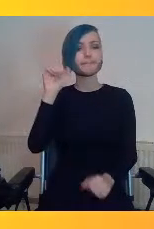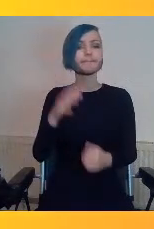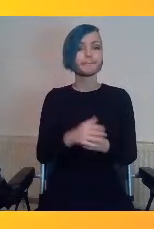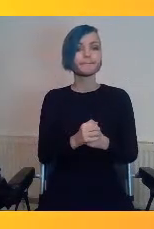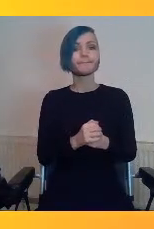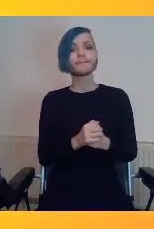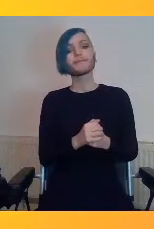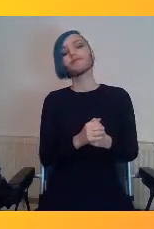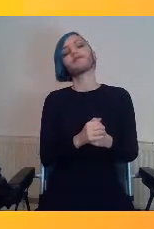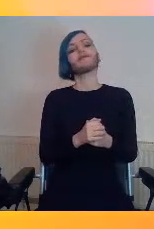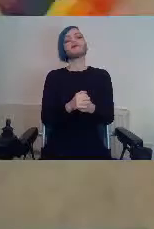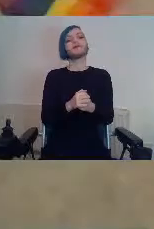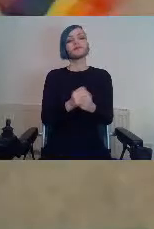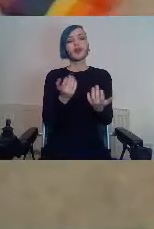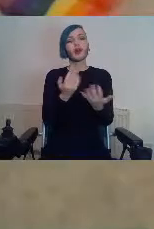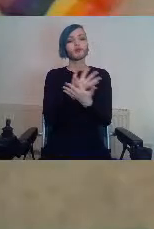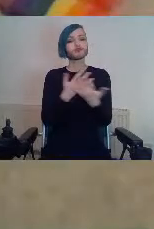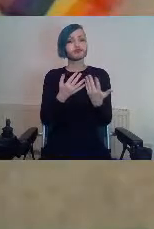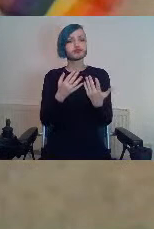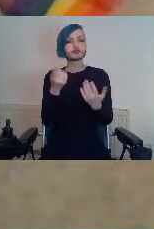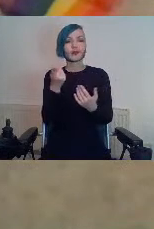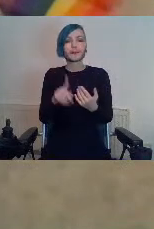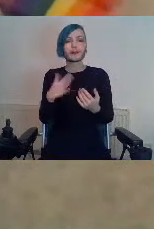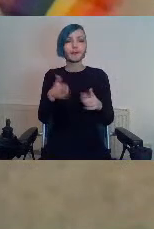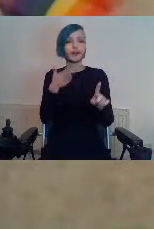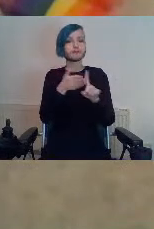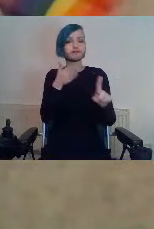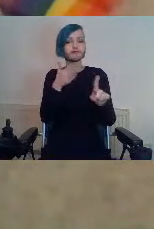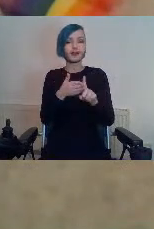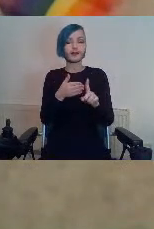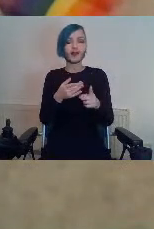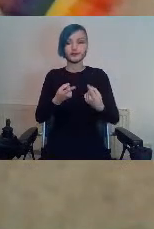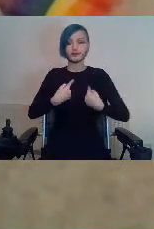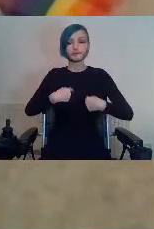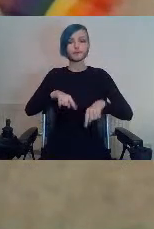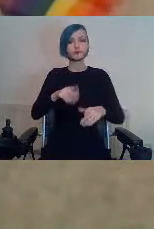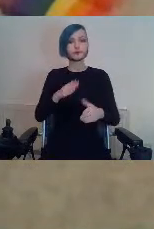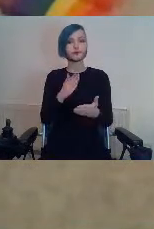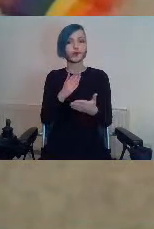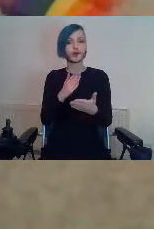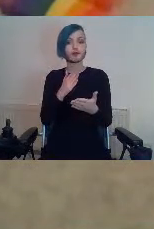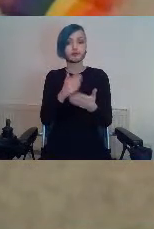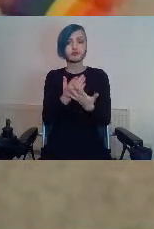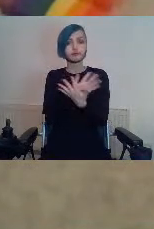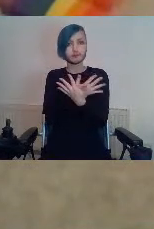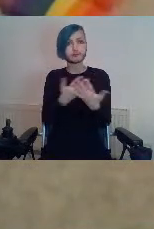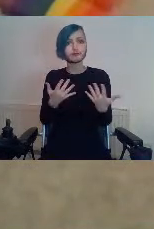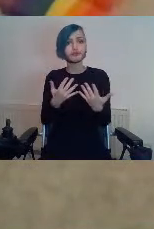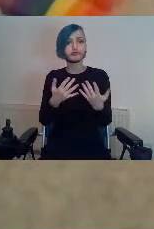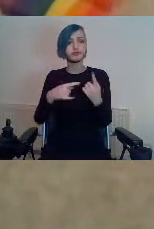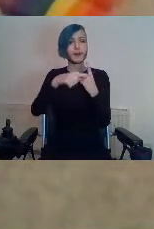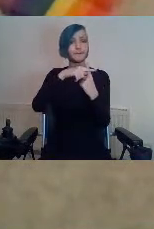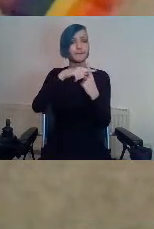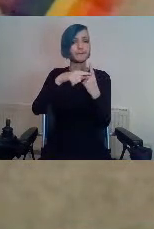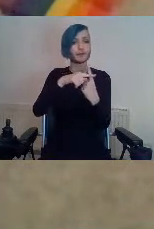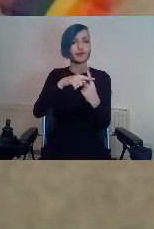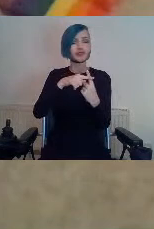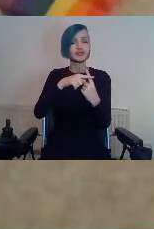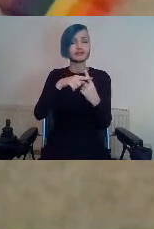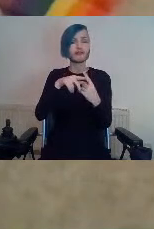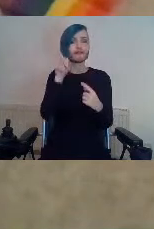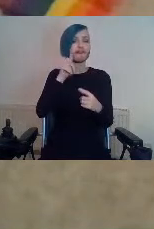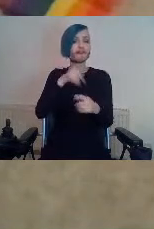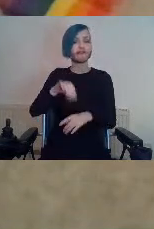of people recognize that we in history have a lot of feminists and pro-feministic ideas, and we shared